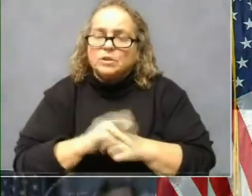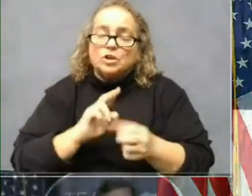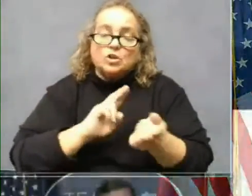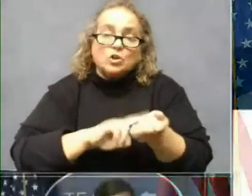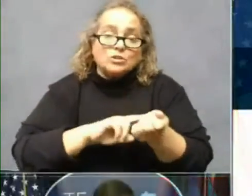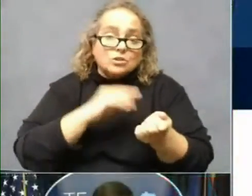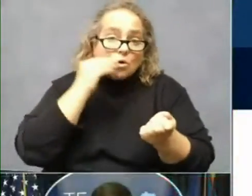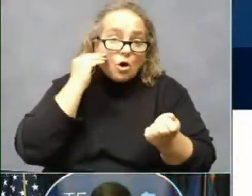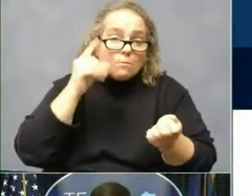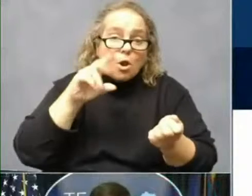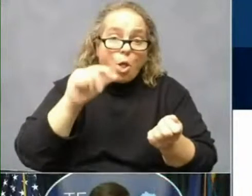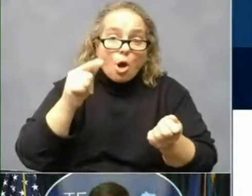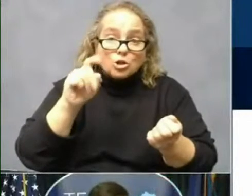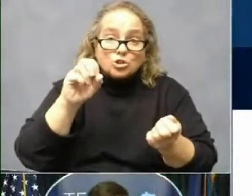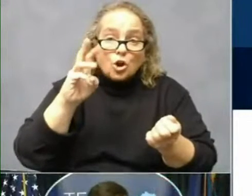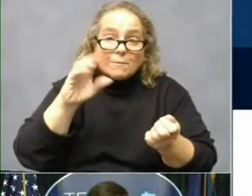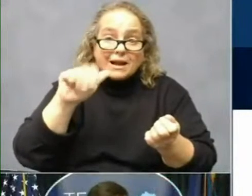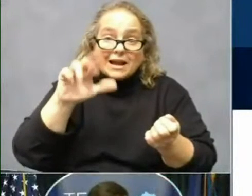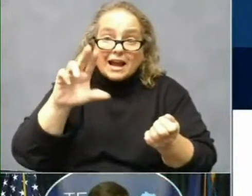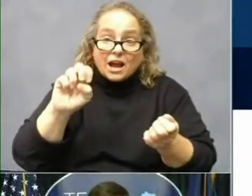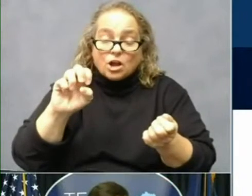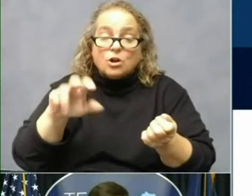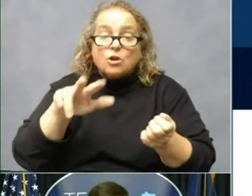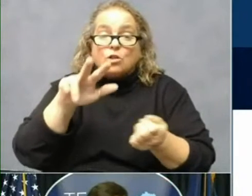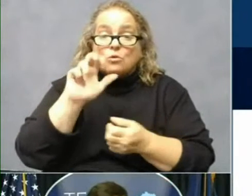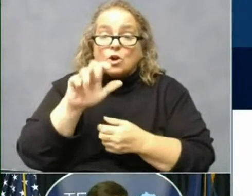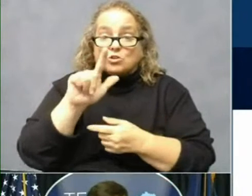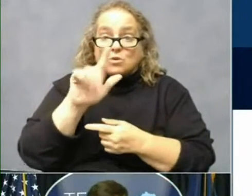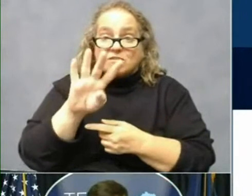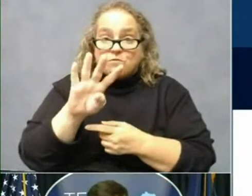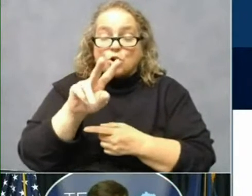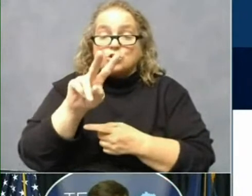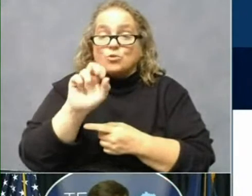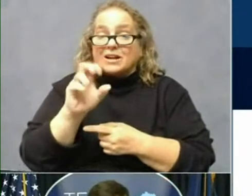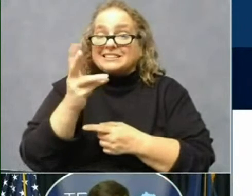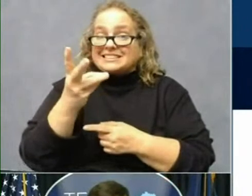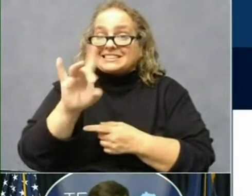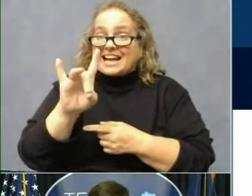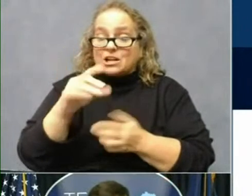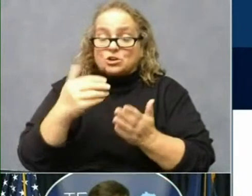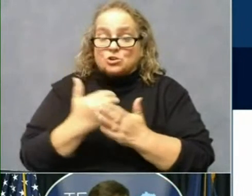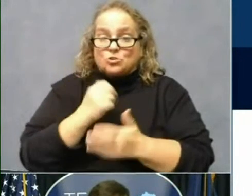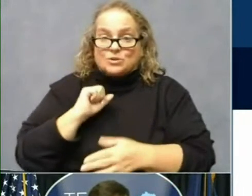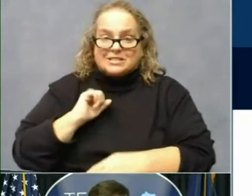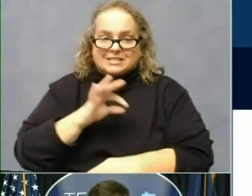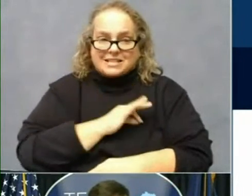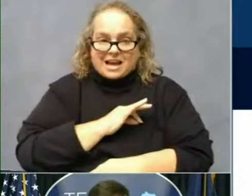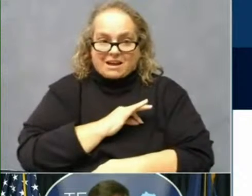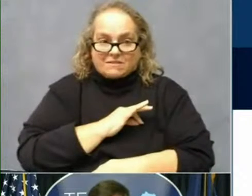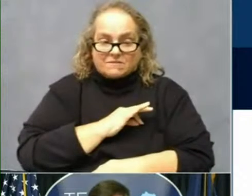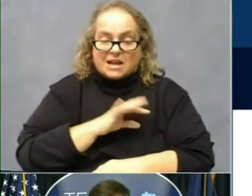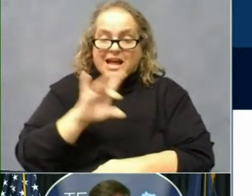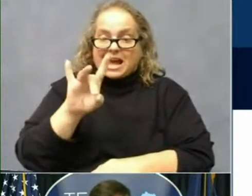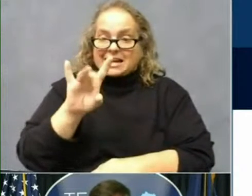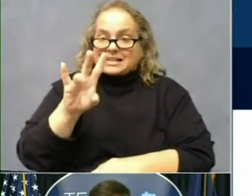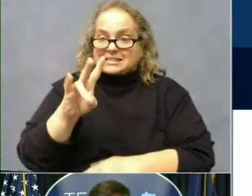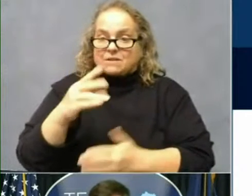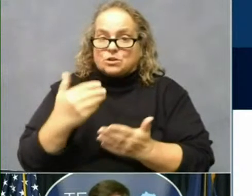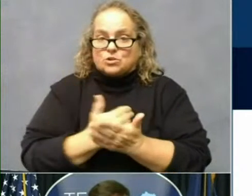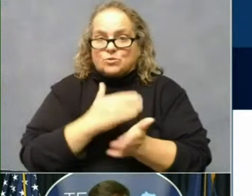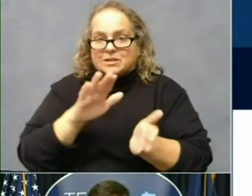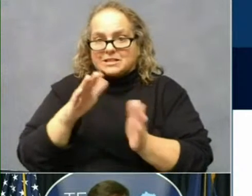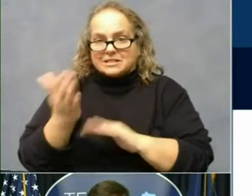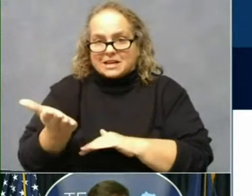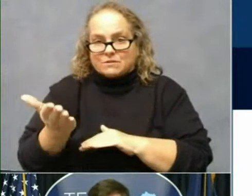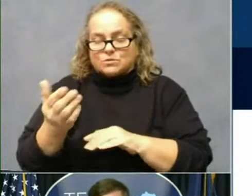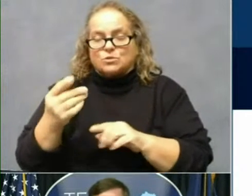324 new residents testing positive, 268 new staff members testing positive, 87 new deaths attributable to